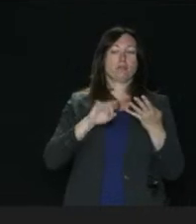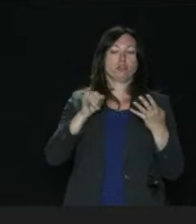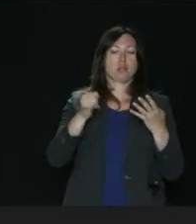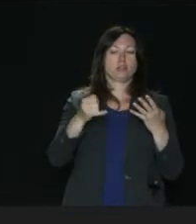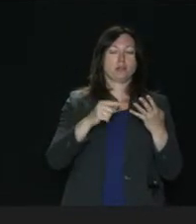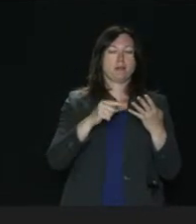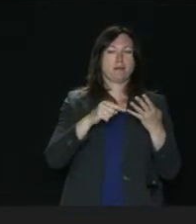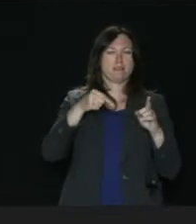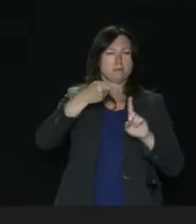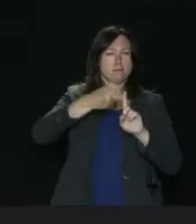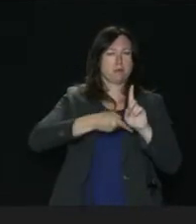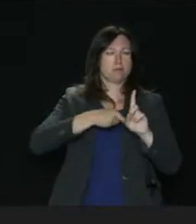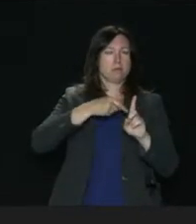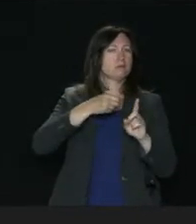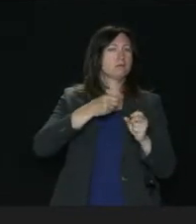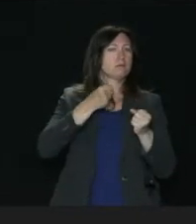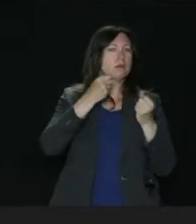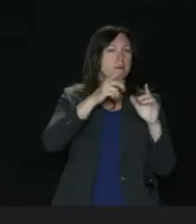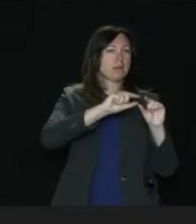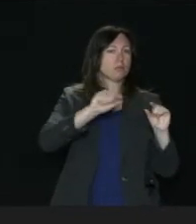month?